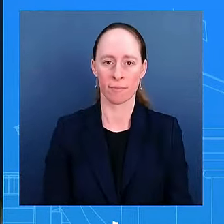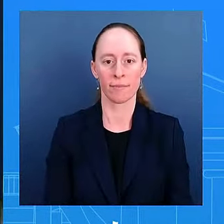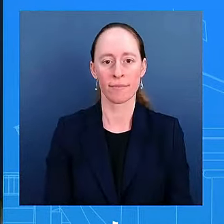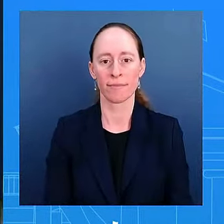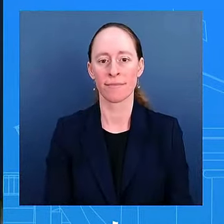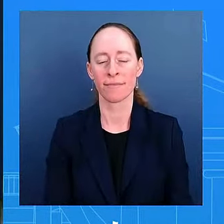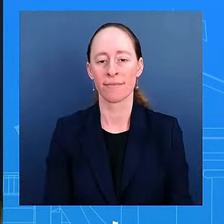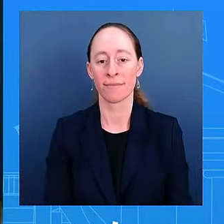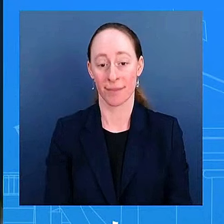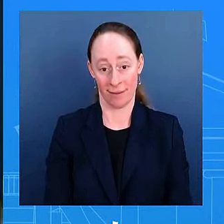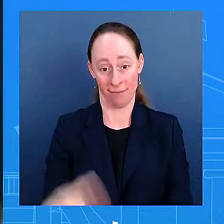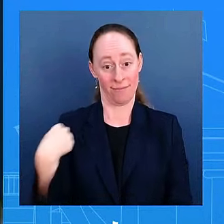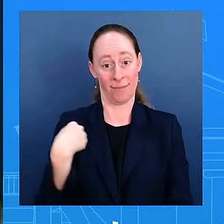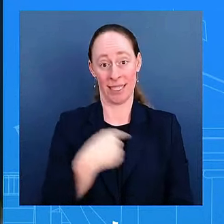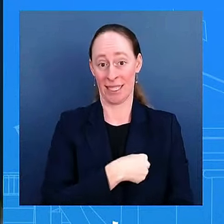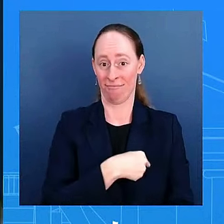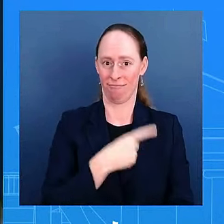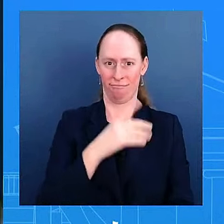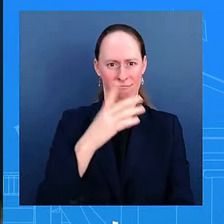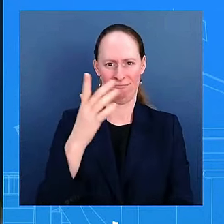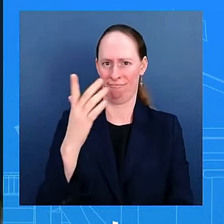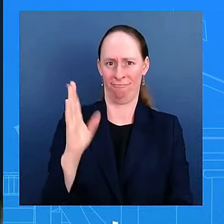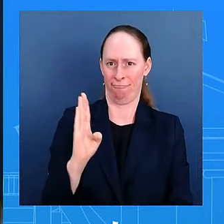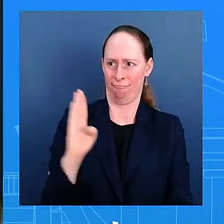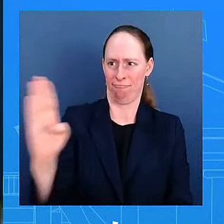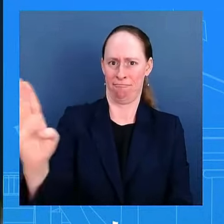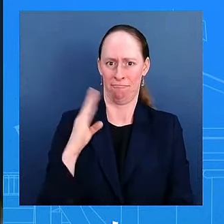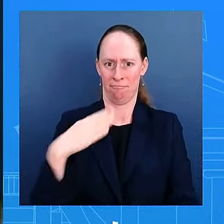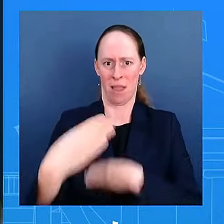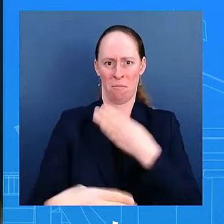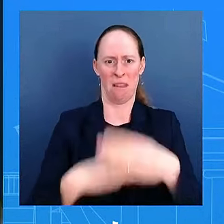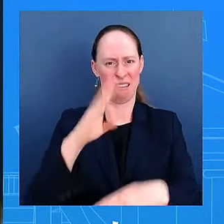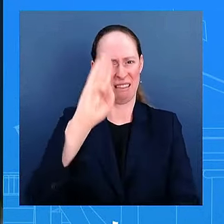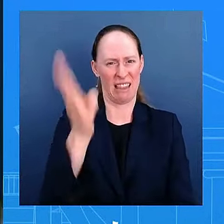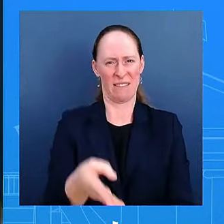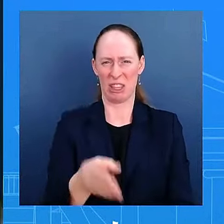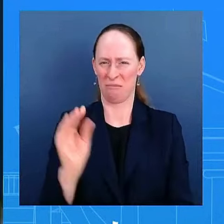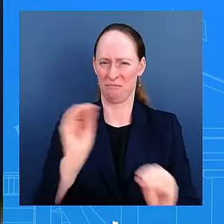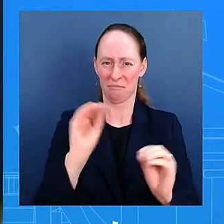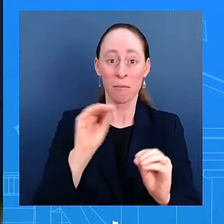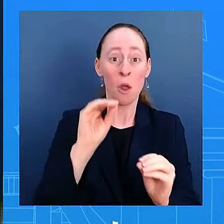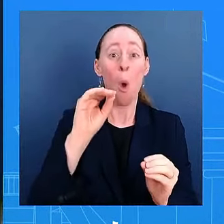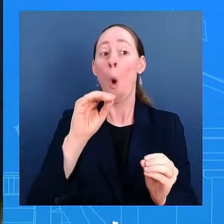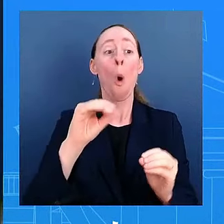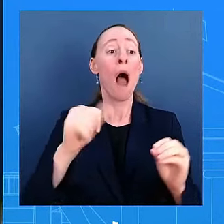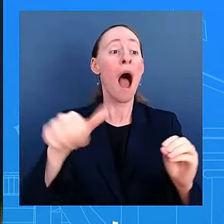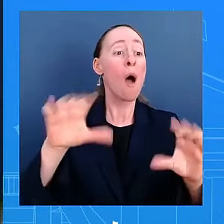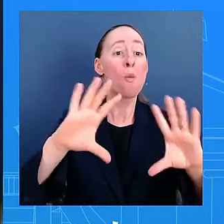how we communicate. We will continue to have conversations with Israel